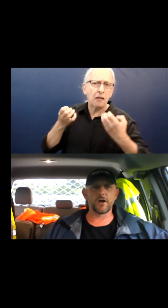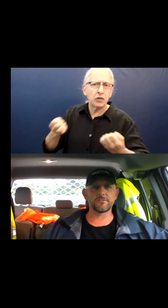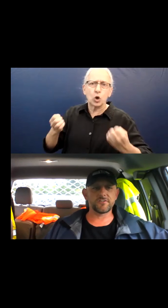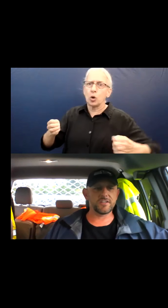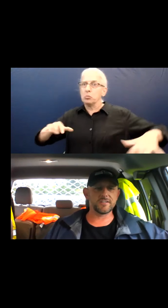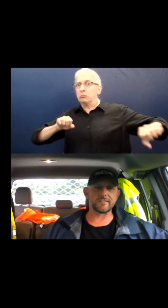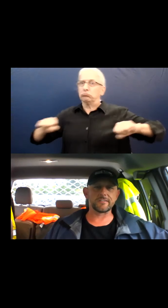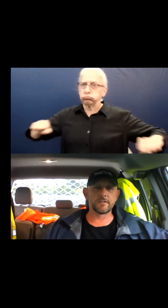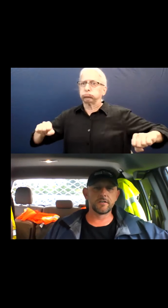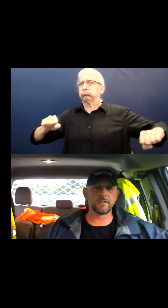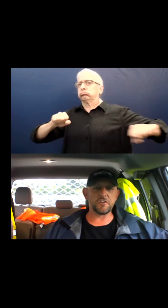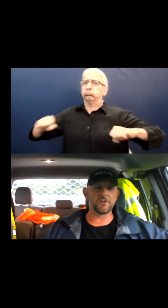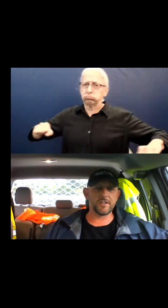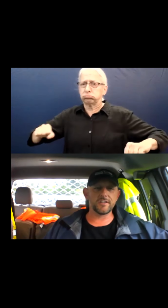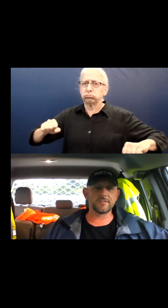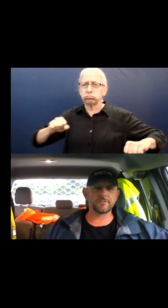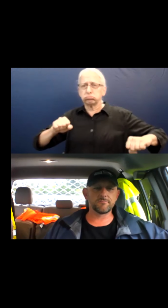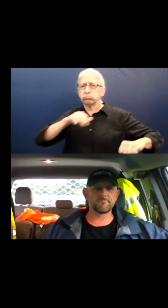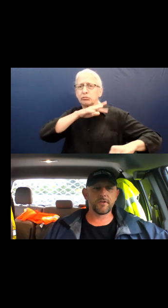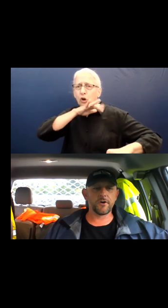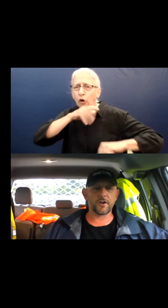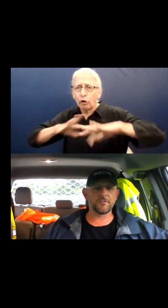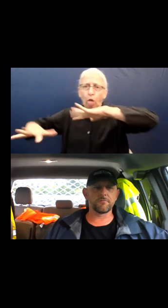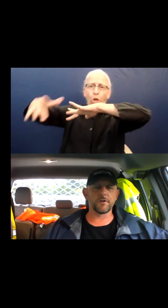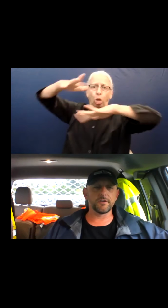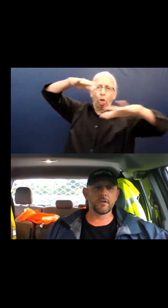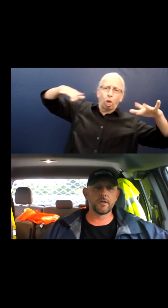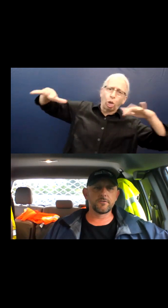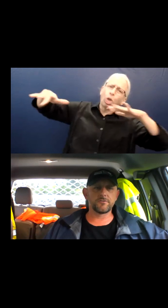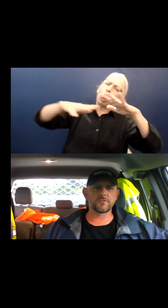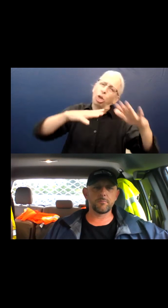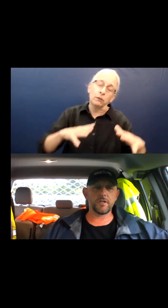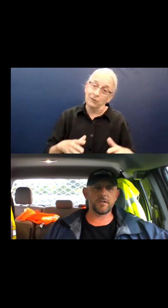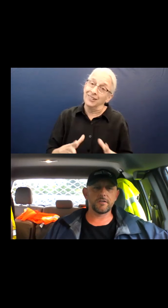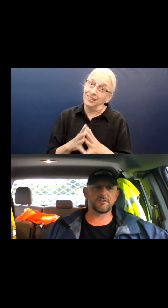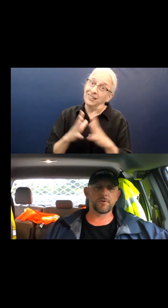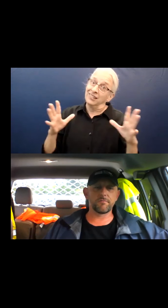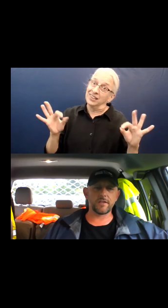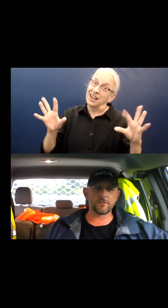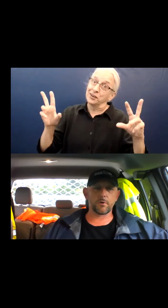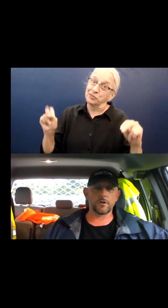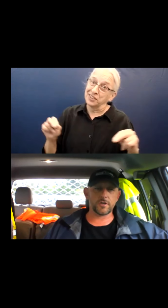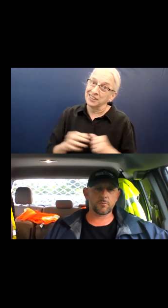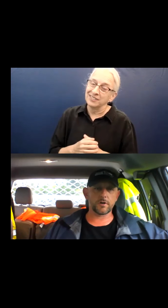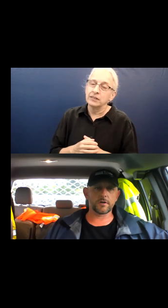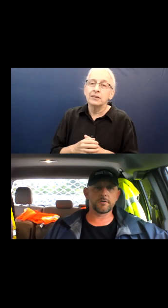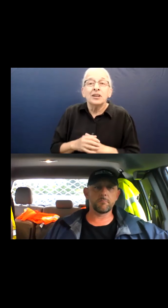and dusty and dirty and all kinds of fun. So it's just going to be different phases of the project where it